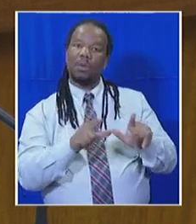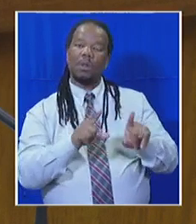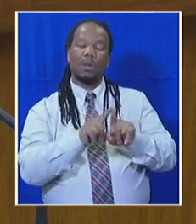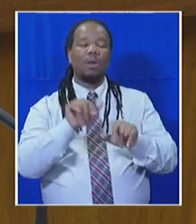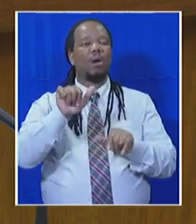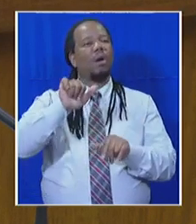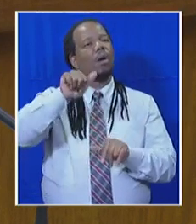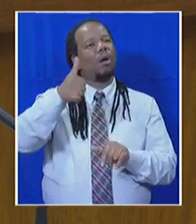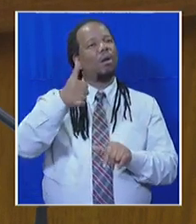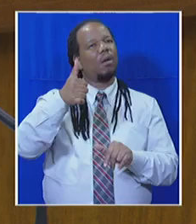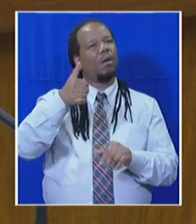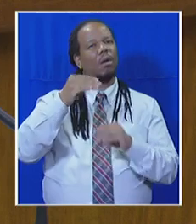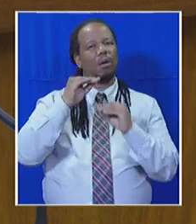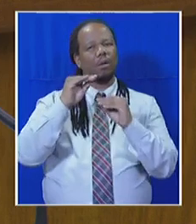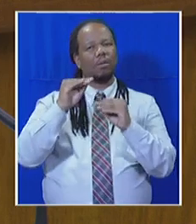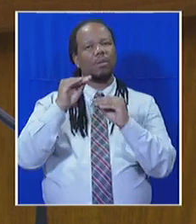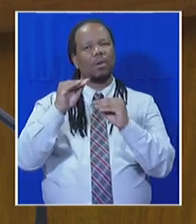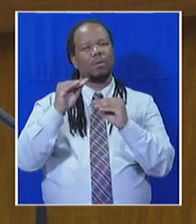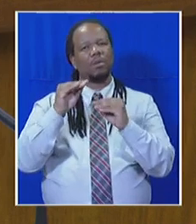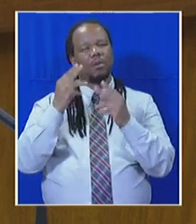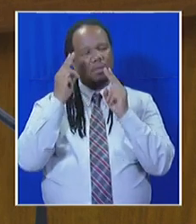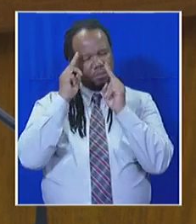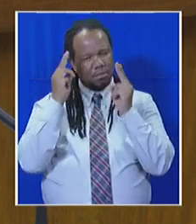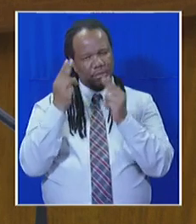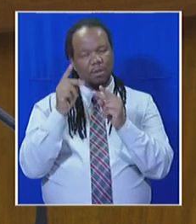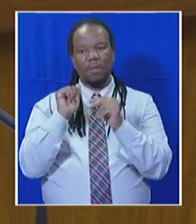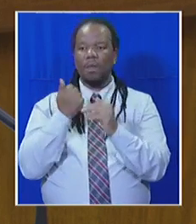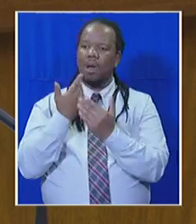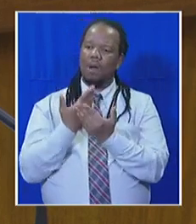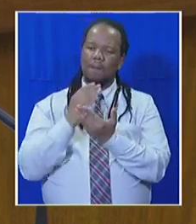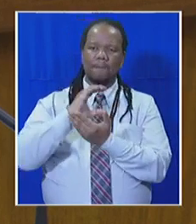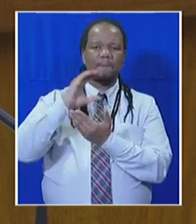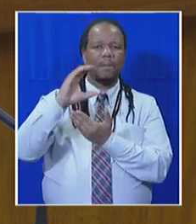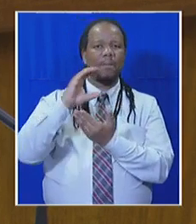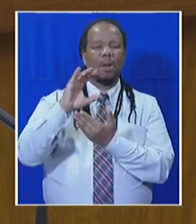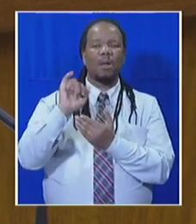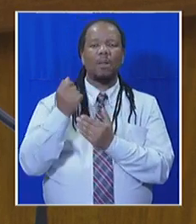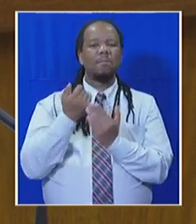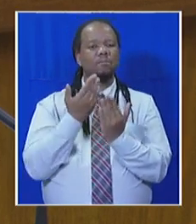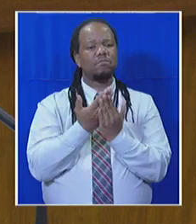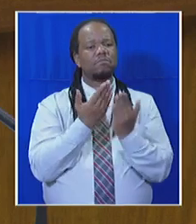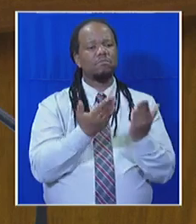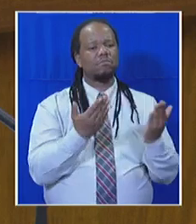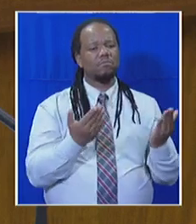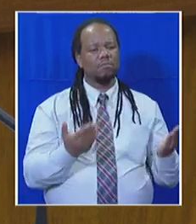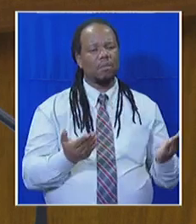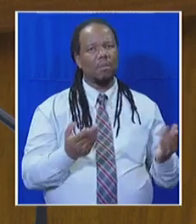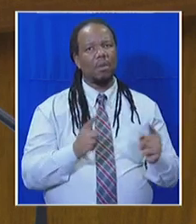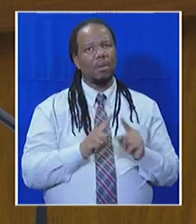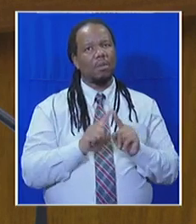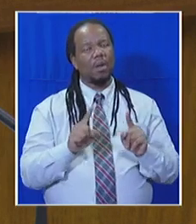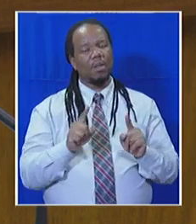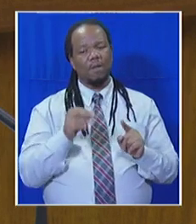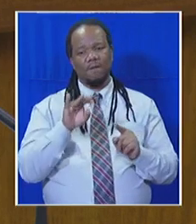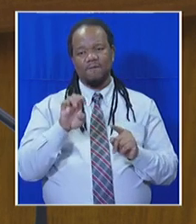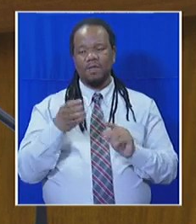Chairperson, the funding thereof, the proposed alternatives that have been tabled mentioned today, no fee increases in